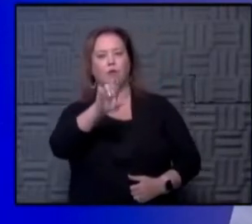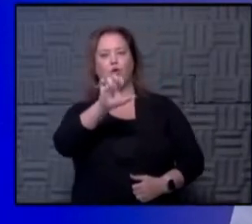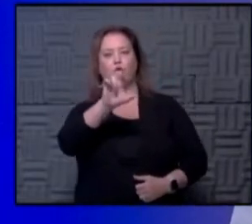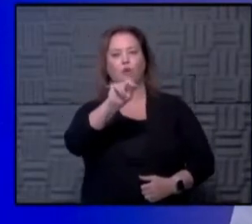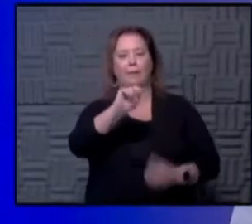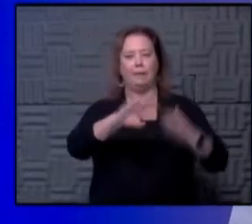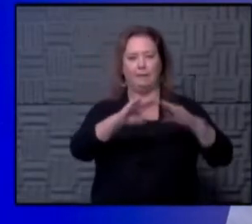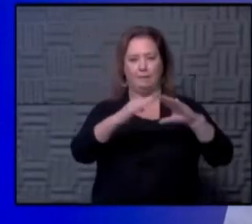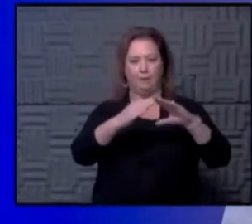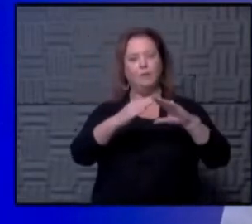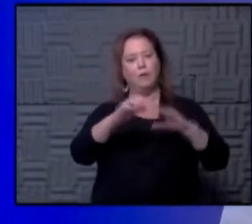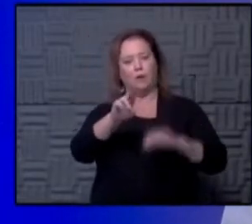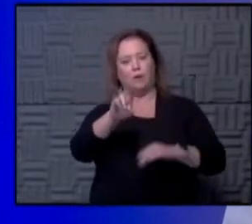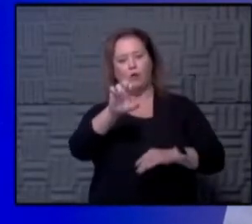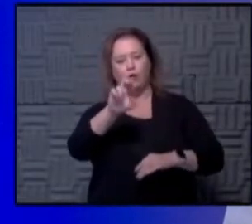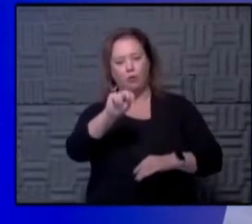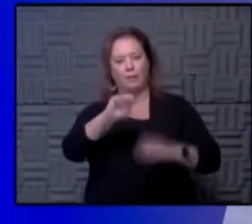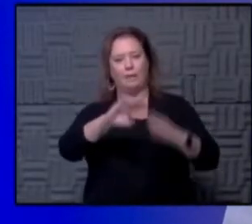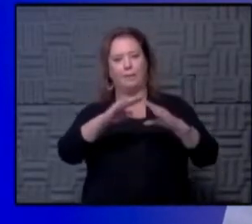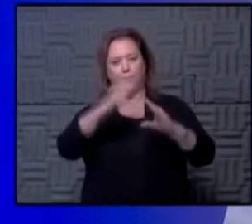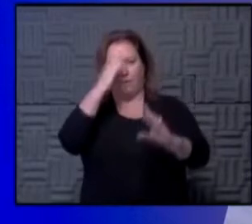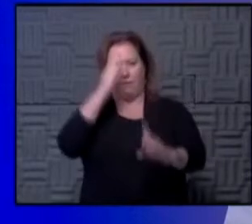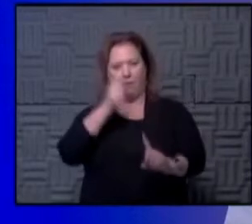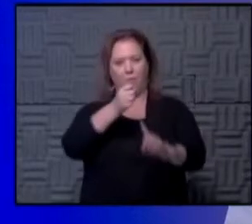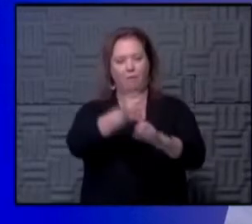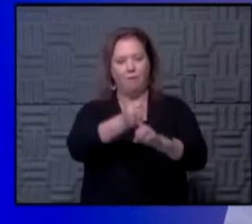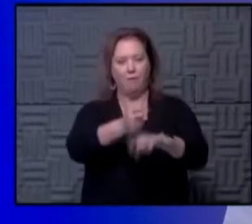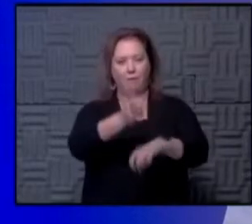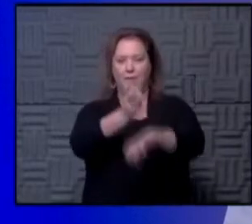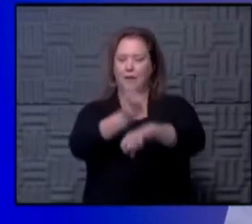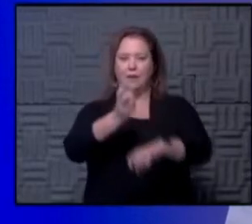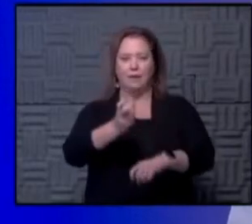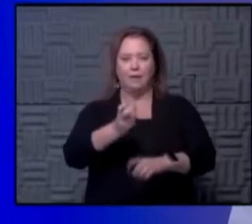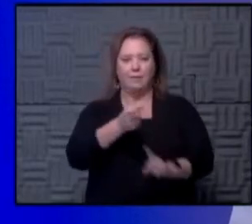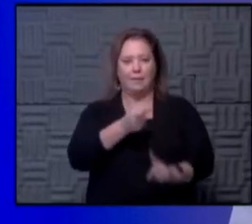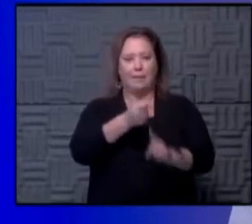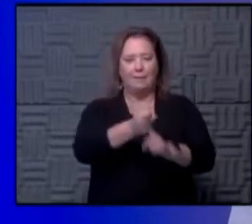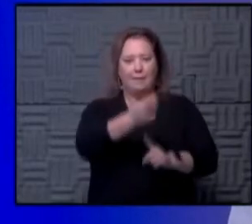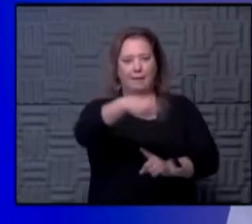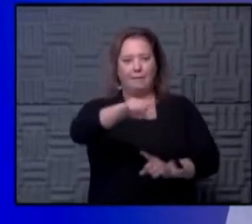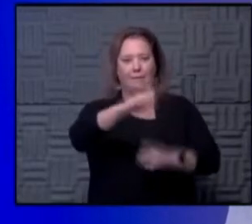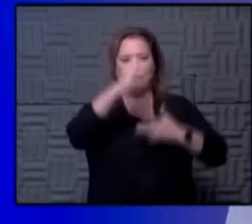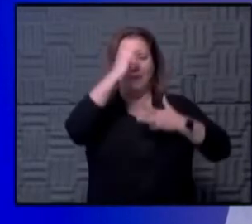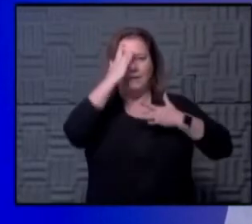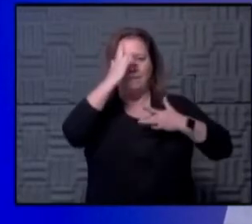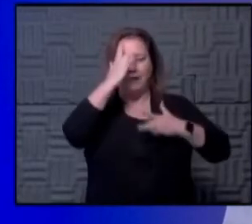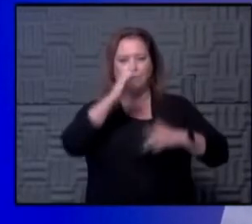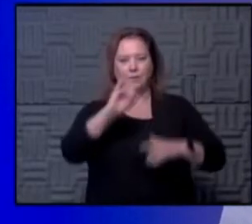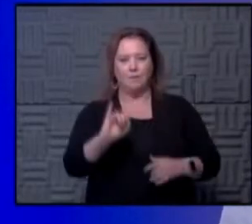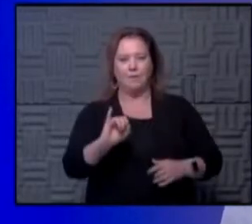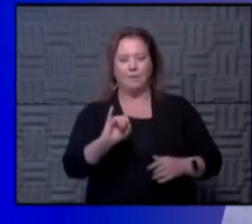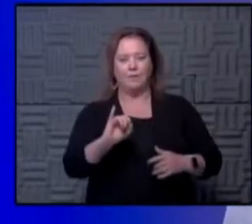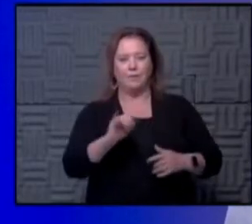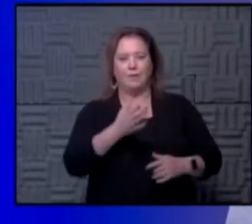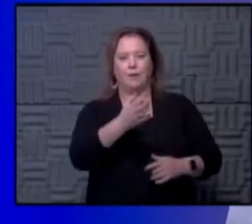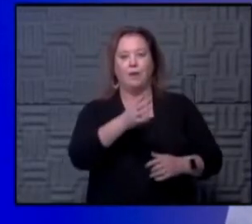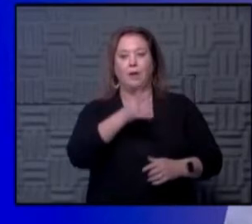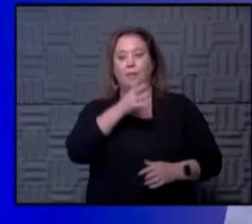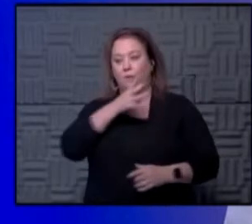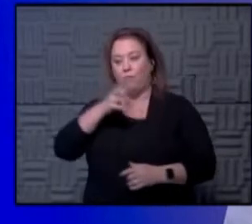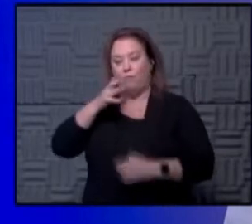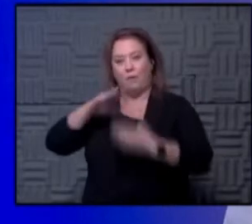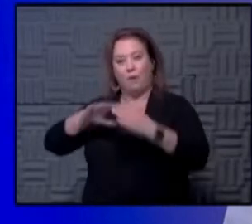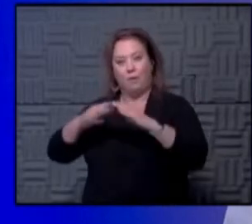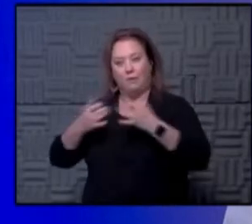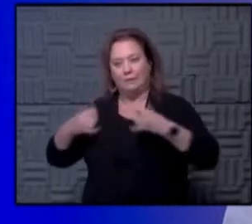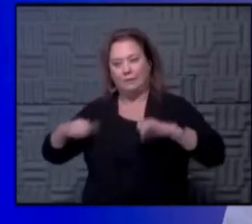urban communities are hit, and we know the impact of the infections and the hospitalizations. But in the rural communities, there